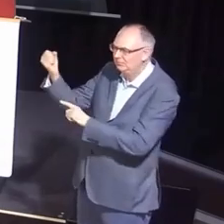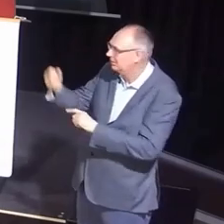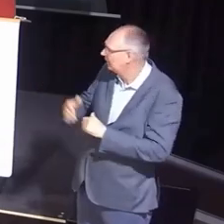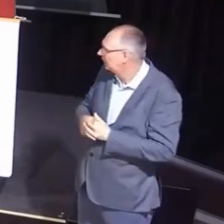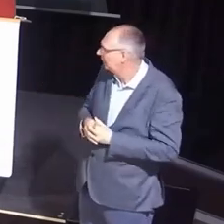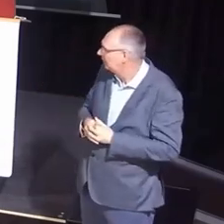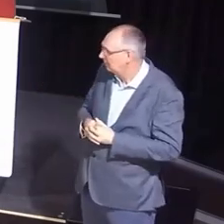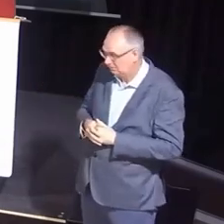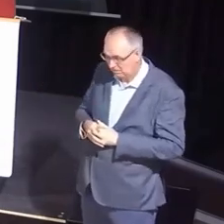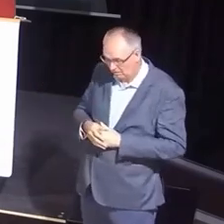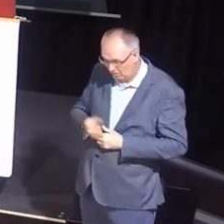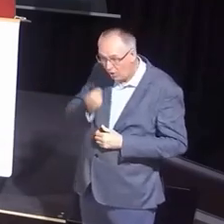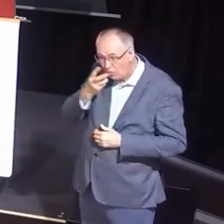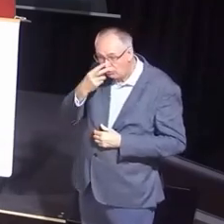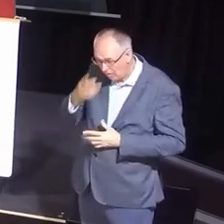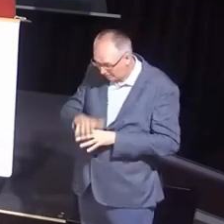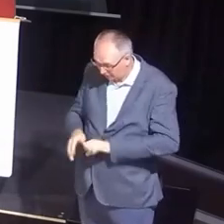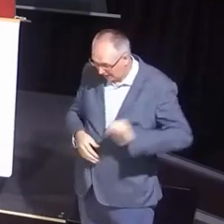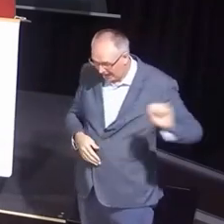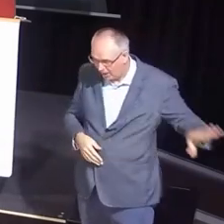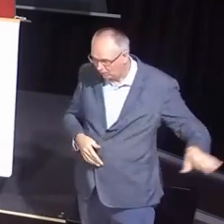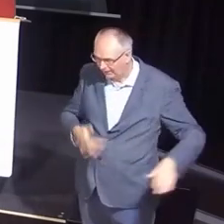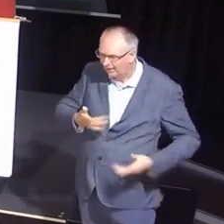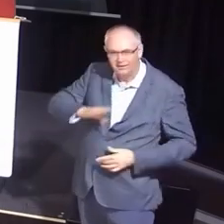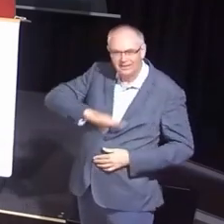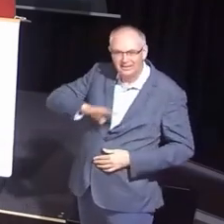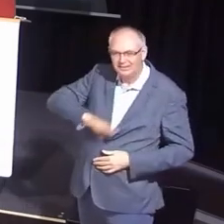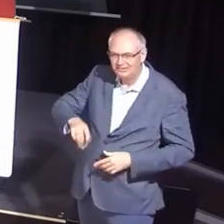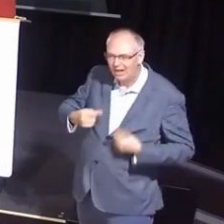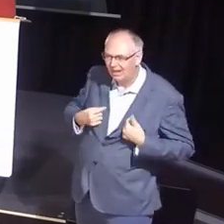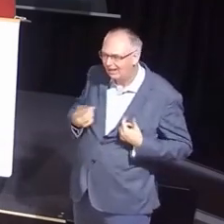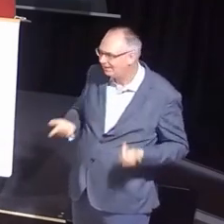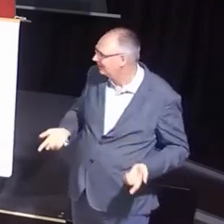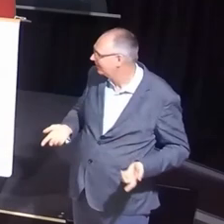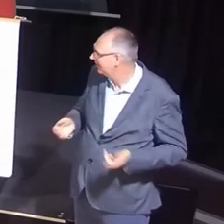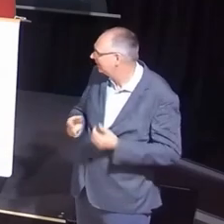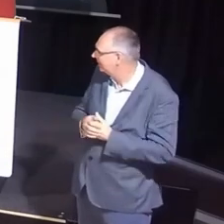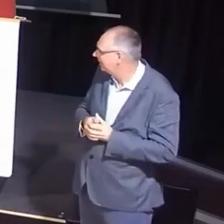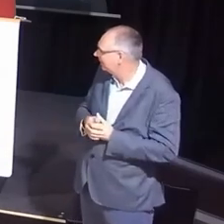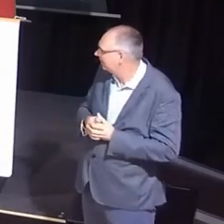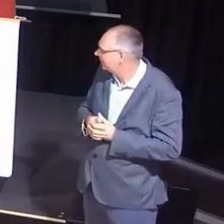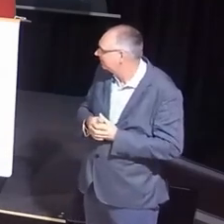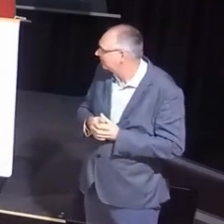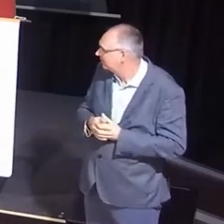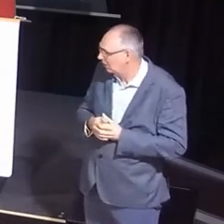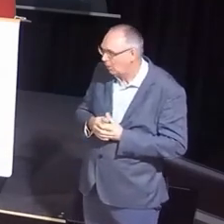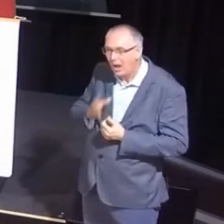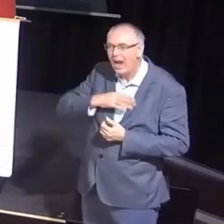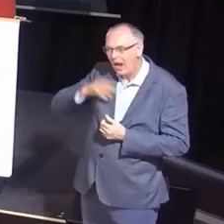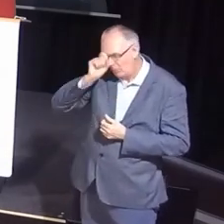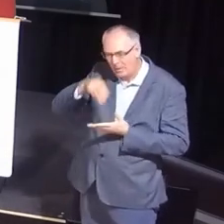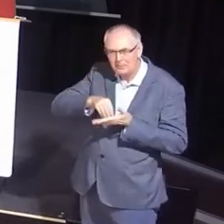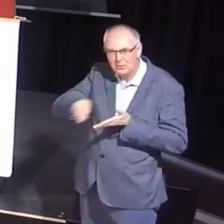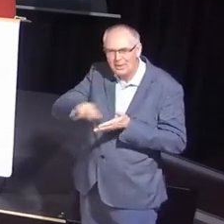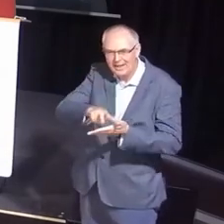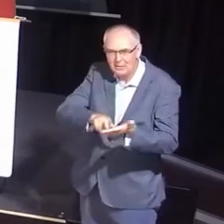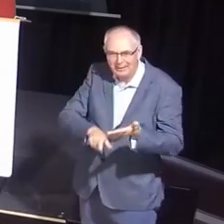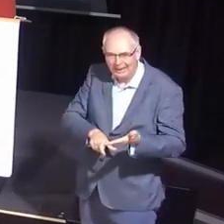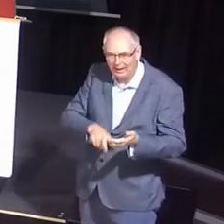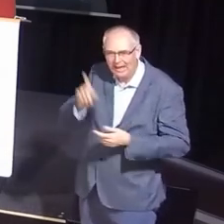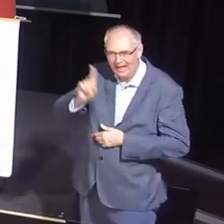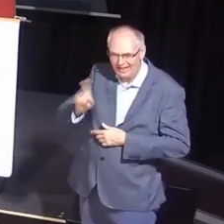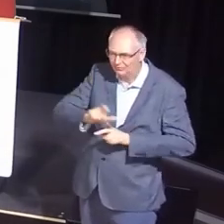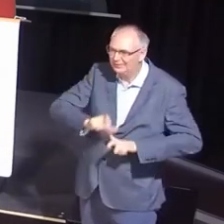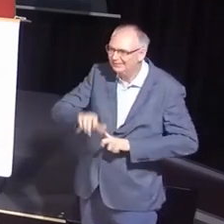trash out. Like, I don't, like, I didn't get my electric turned off because I remembered to pay my bills, because remembering those kind of cognitive tasks